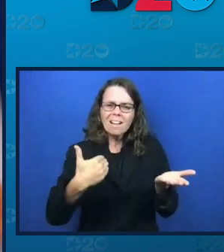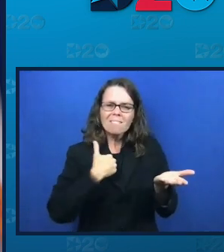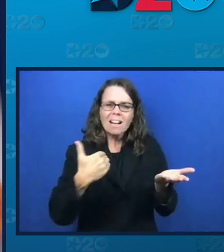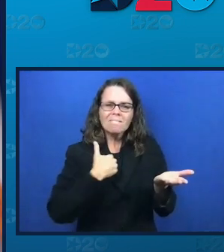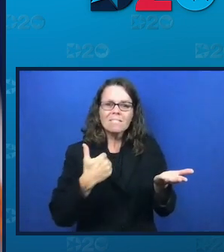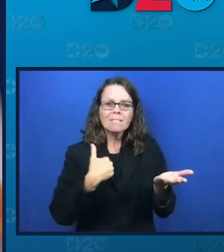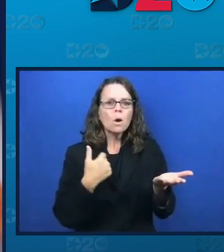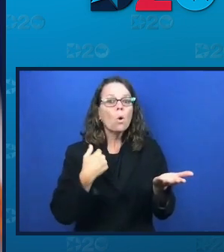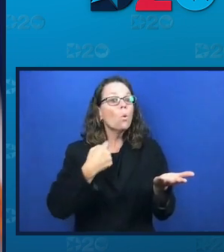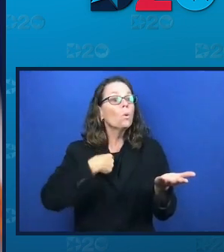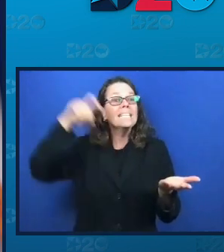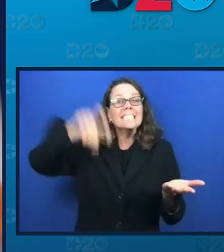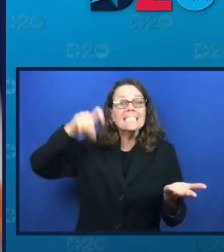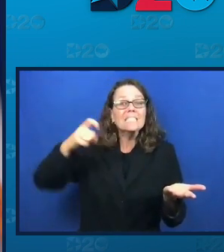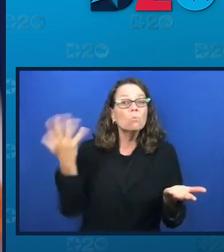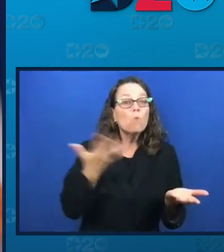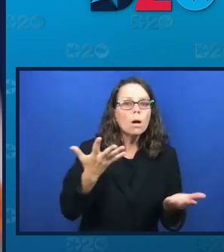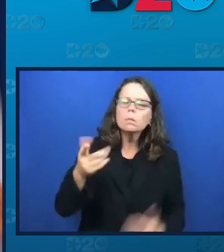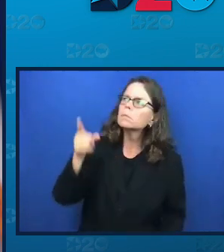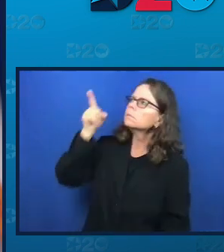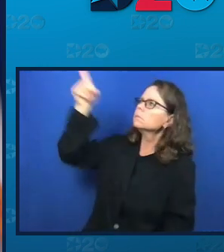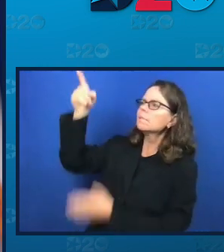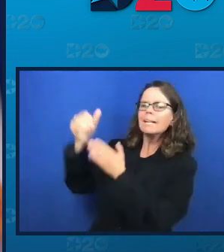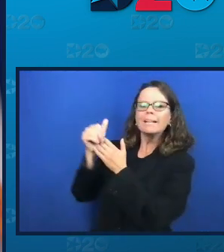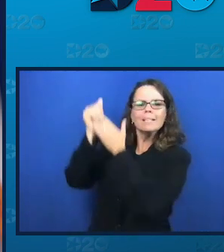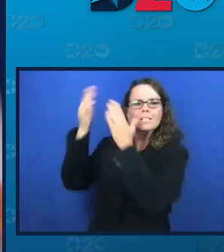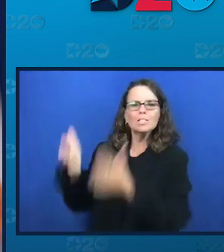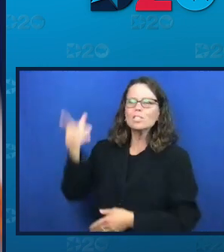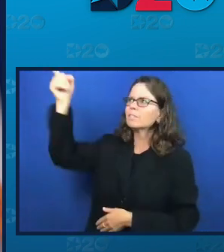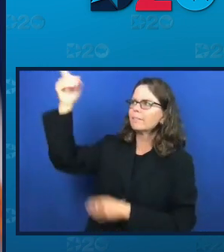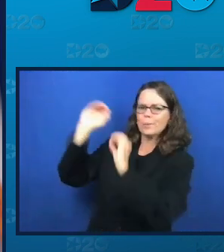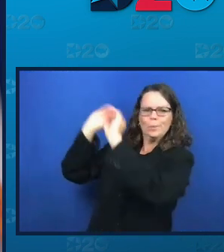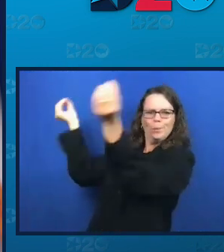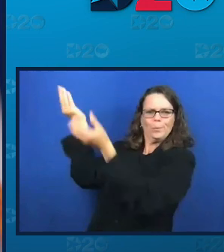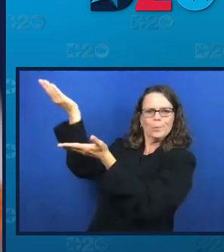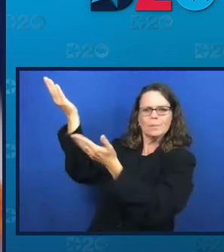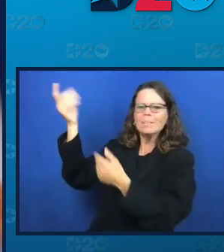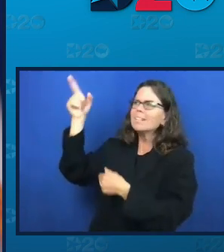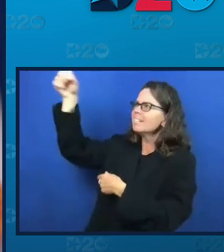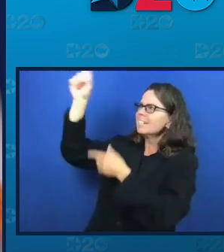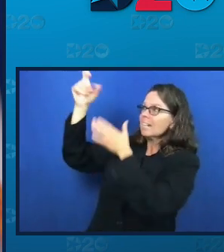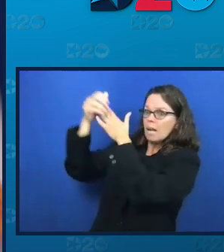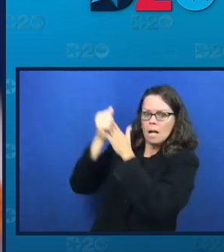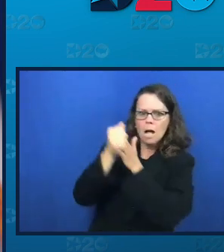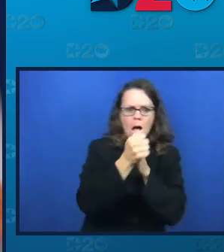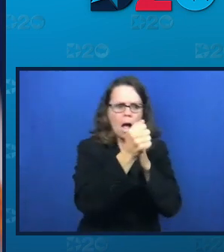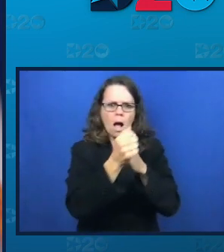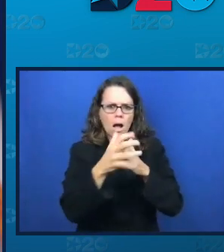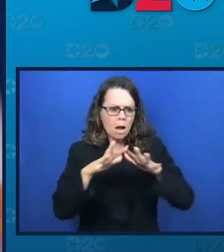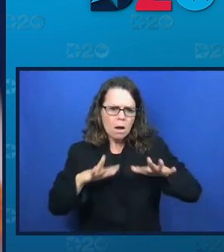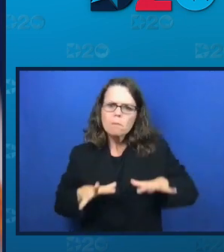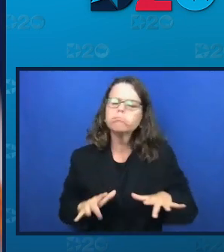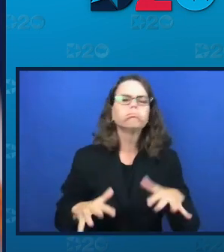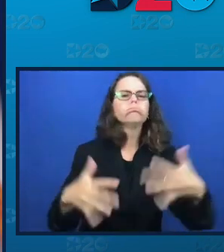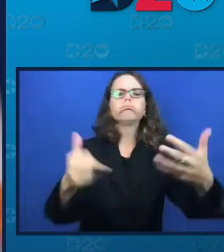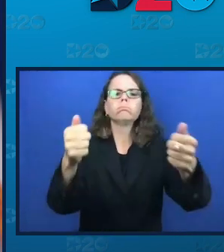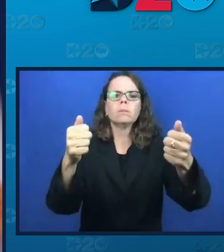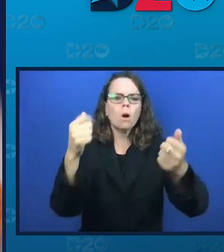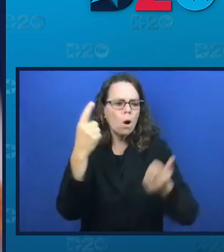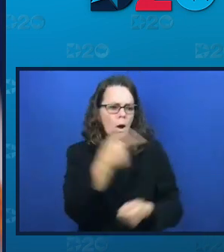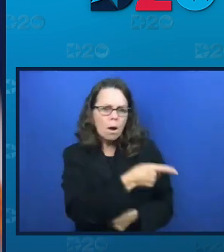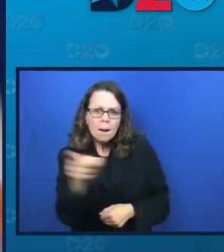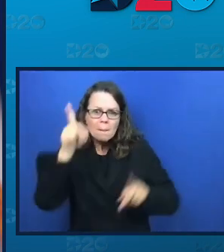with states to ensure that everyone who needs a test gets one and gets results quickly. A leader who secures a